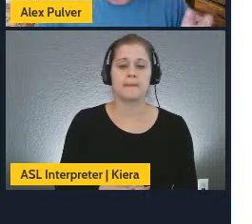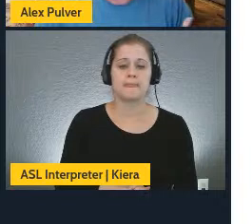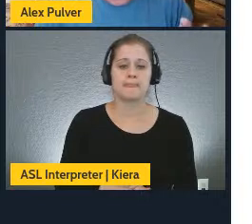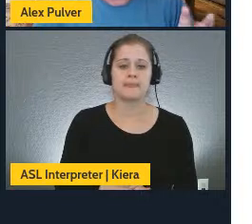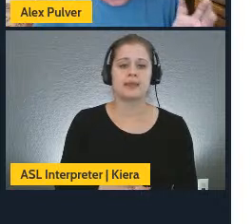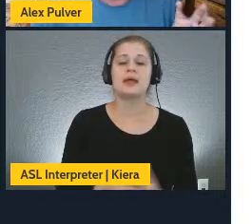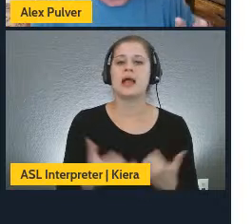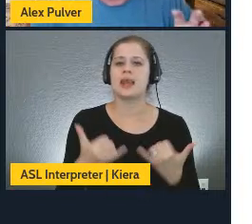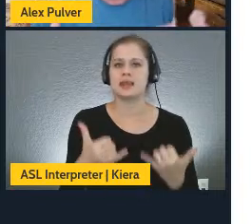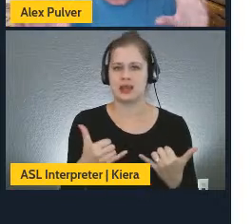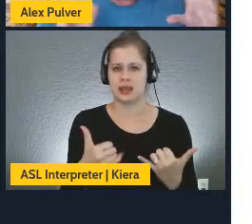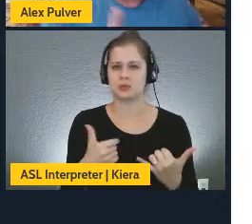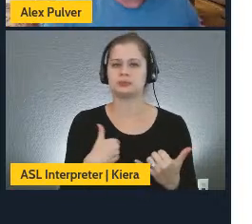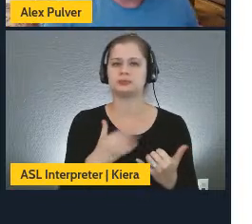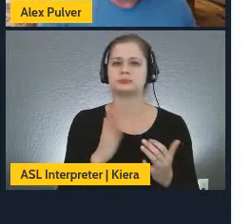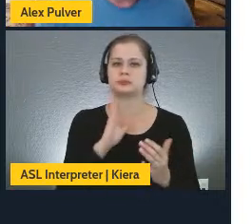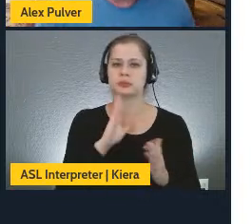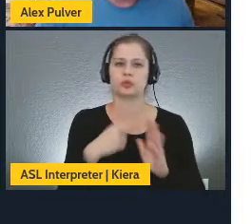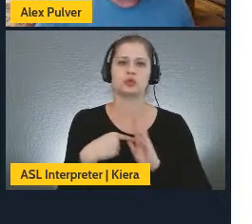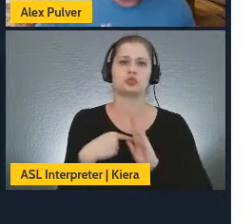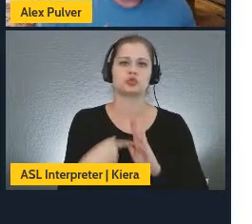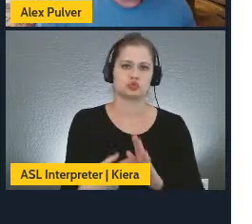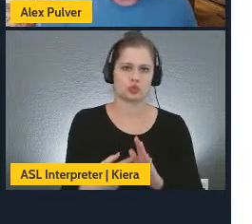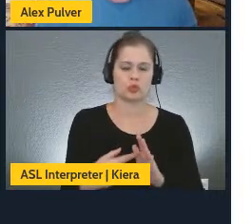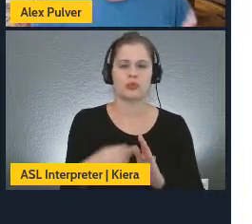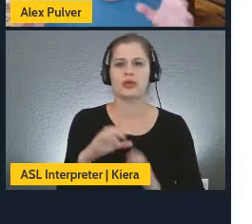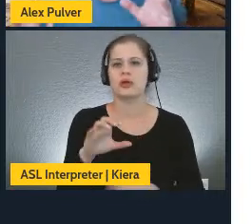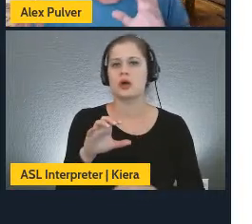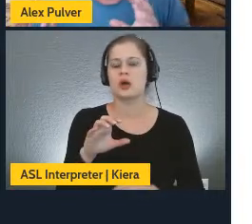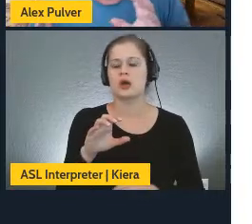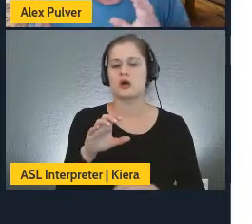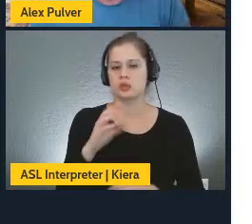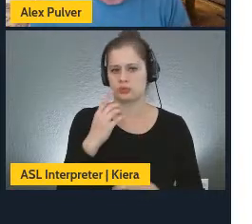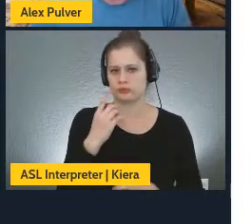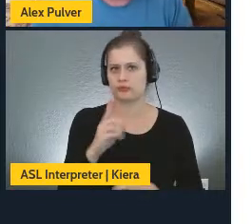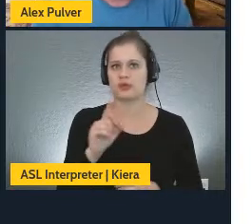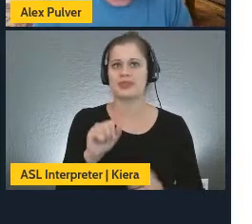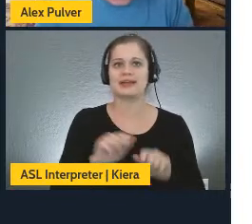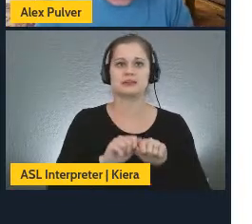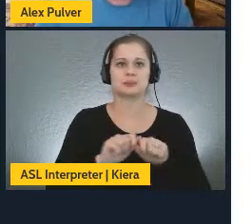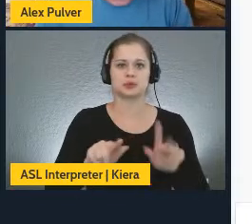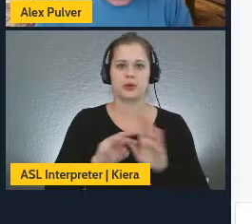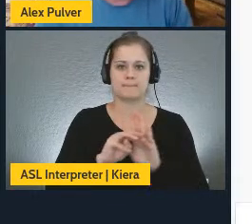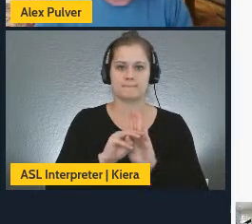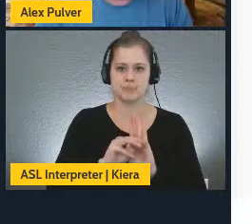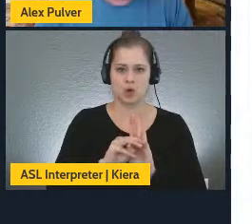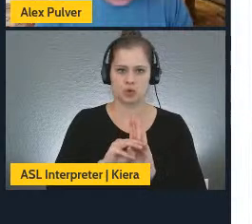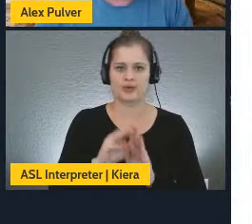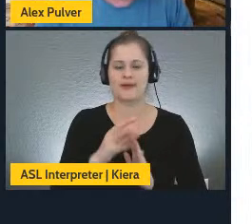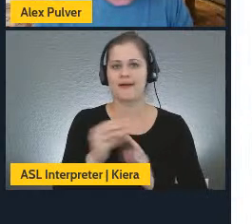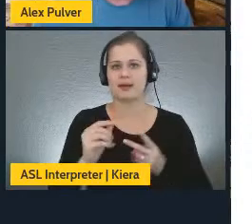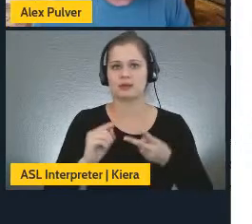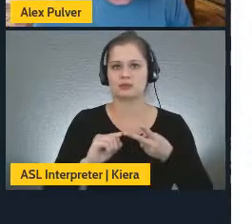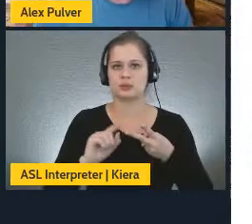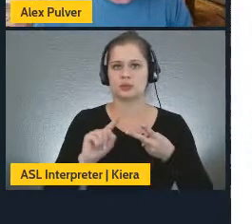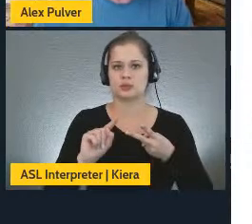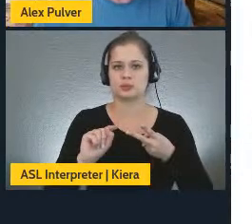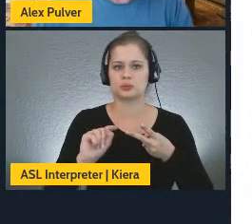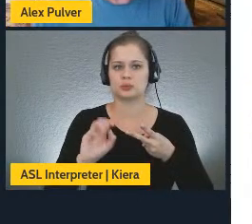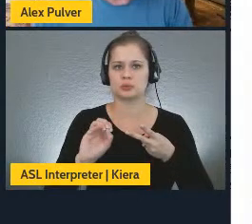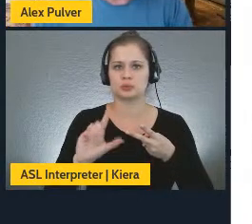some walkthrough around the deployment model and the toolchain. So I'll switch to my browser